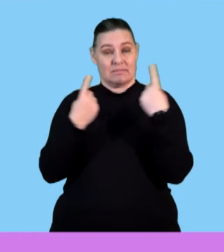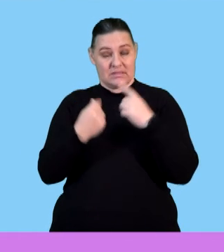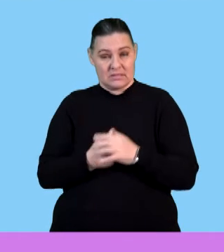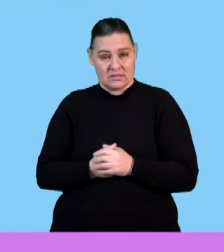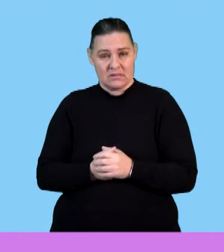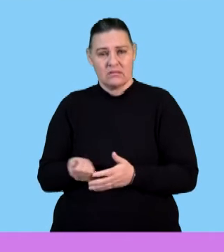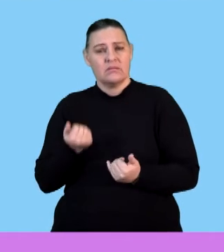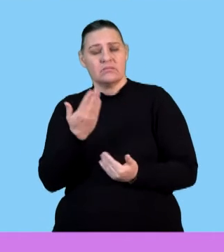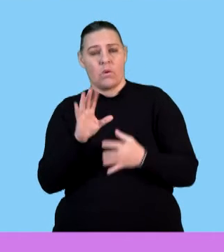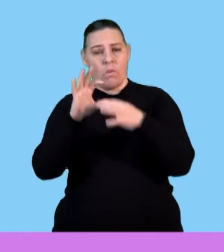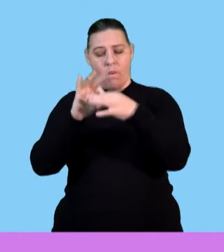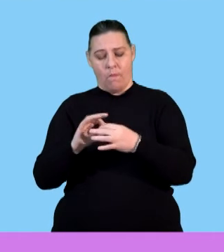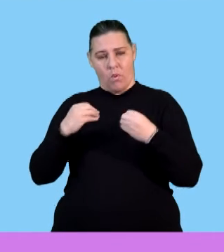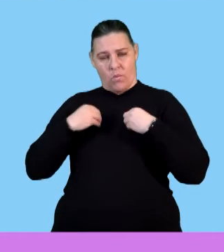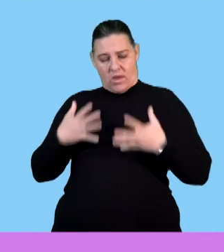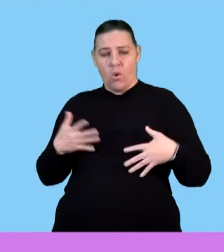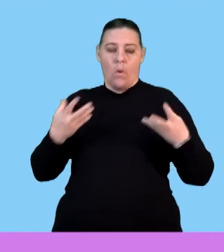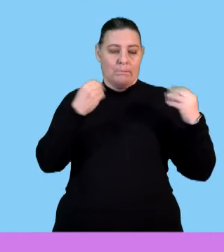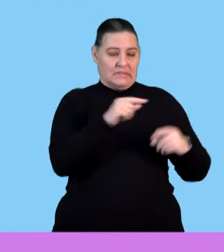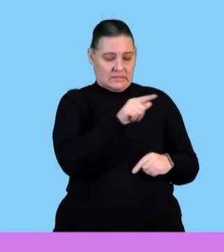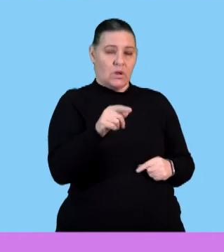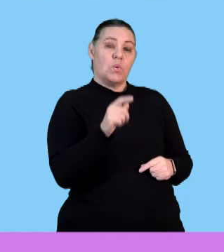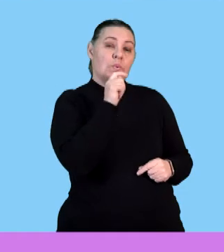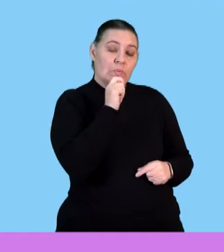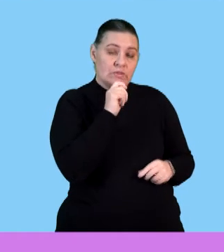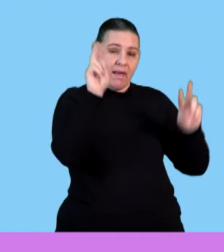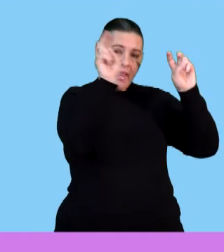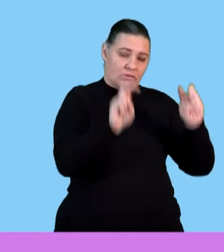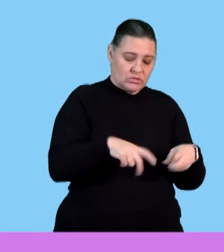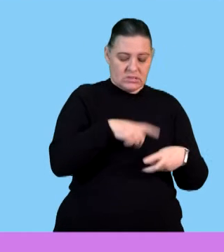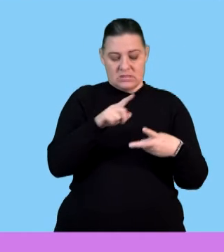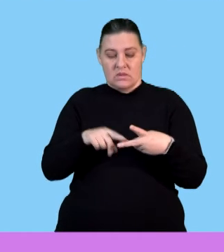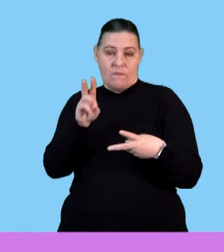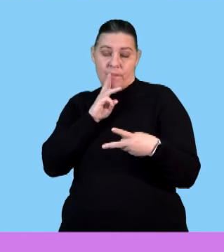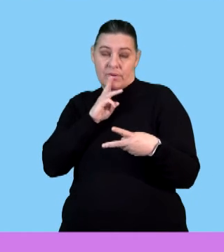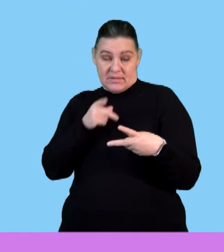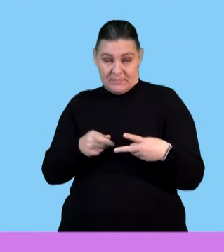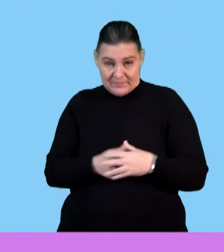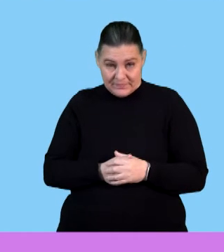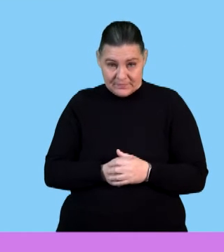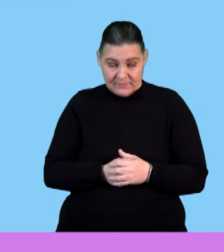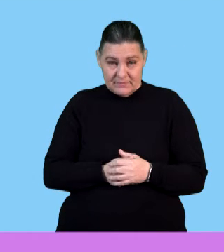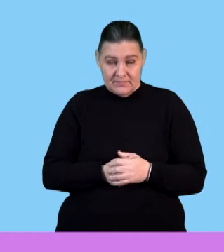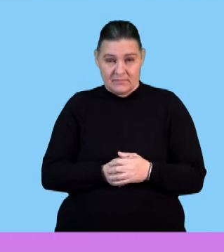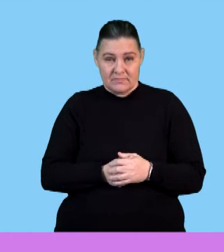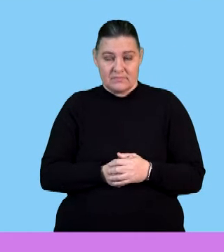Municipal statements are issued to homeowners or businesses who use water and electricity. All right.